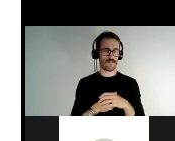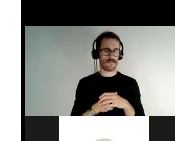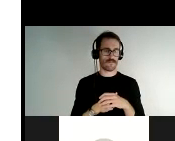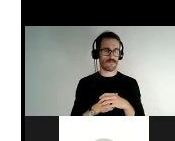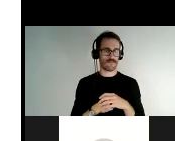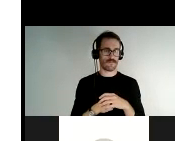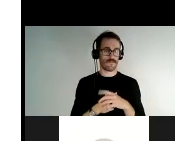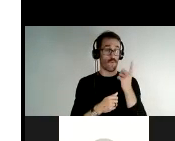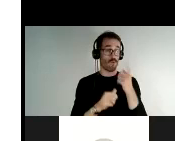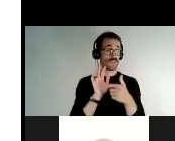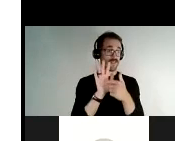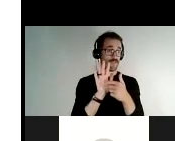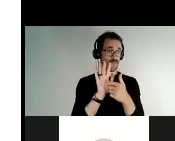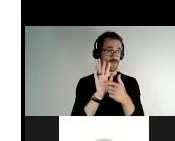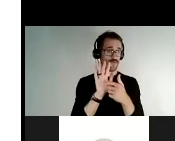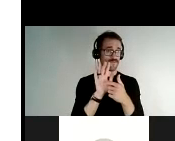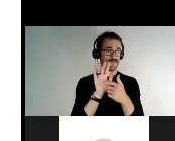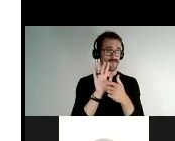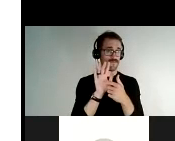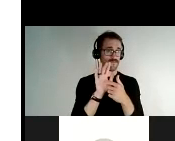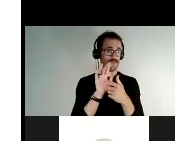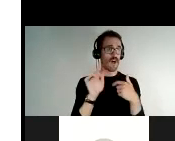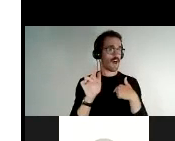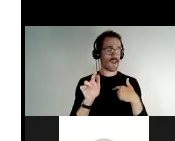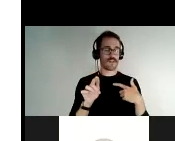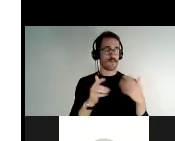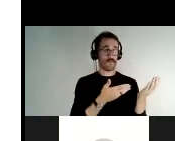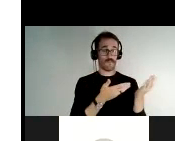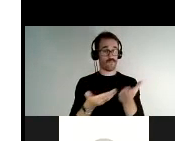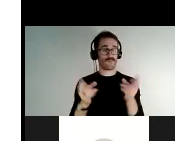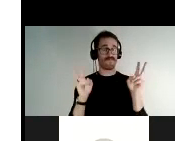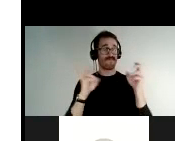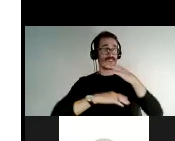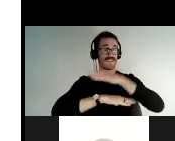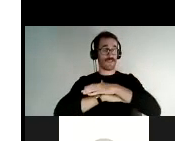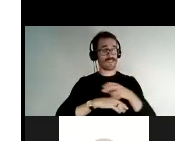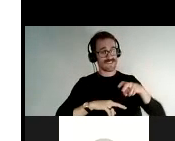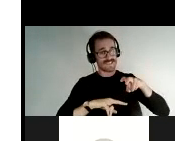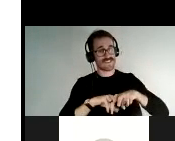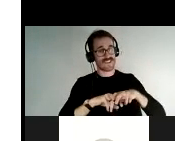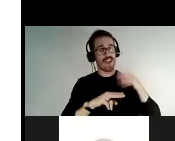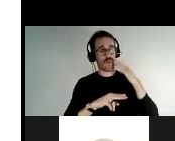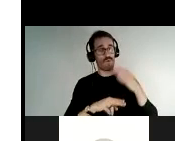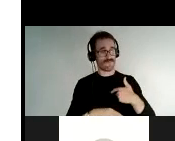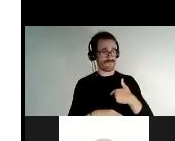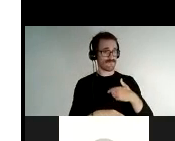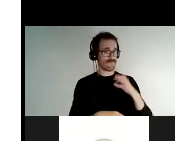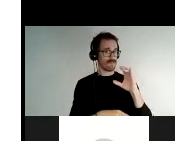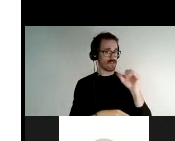when I come to the table, I bring my whole self to the table. So even though I identify as a cisgender gay